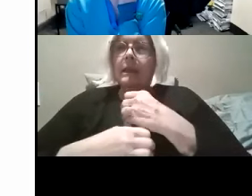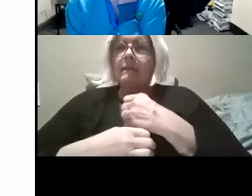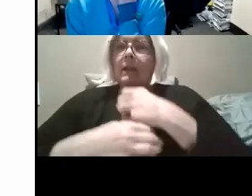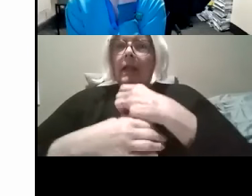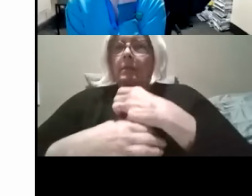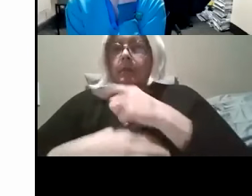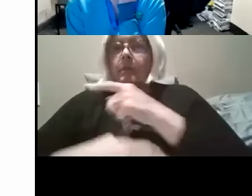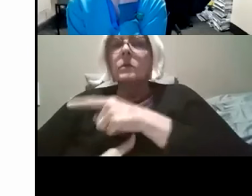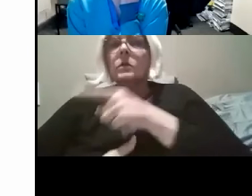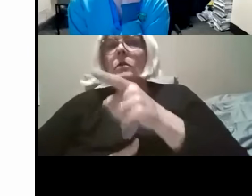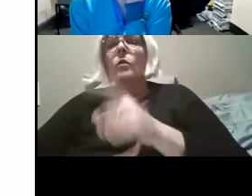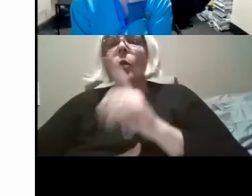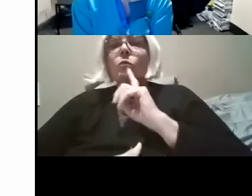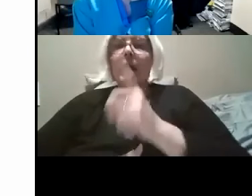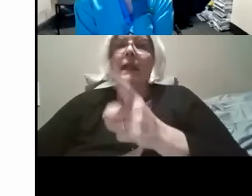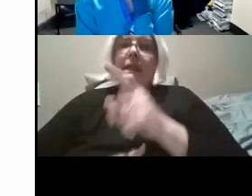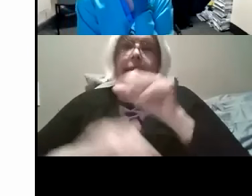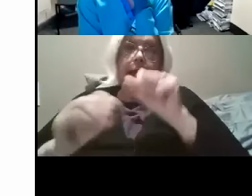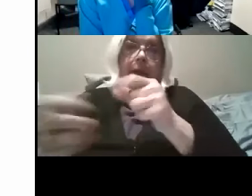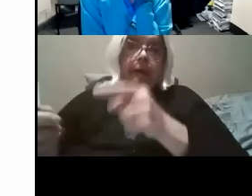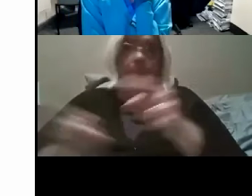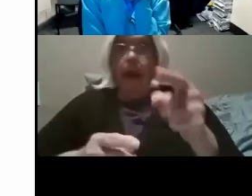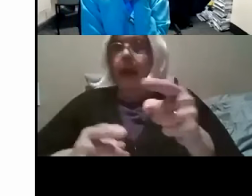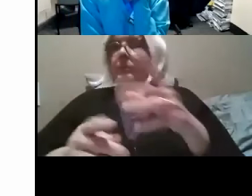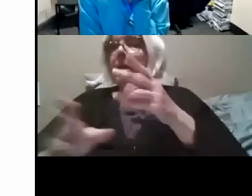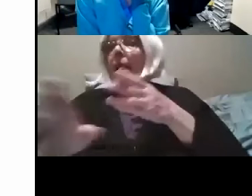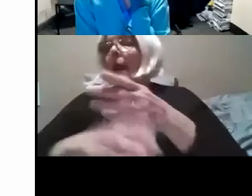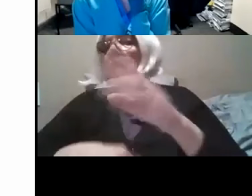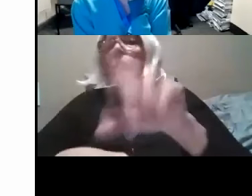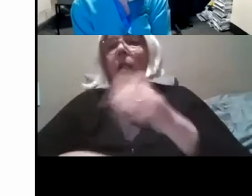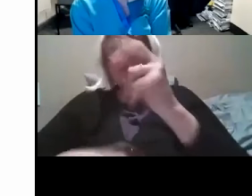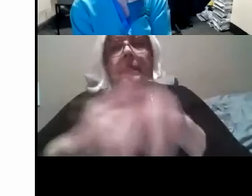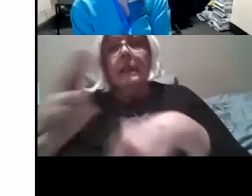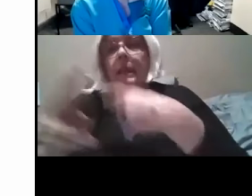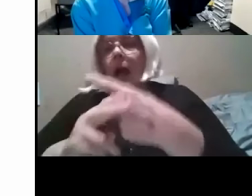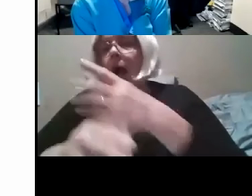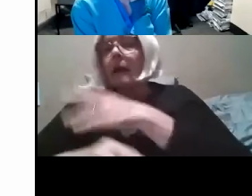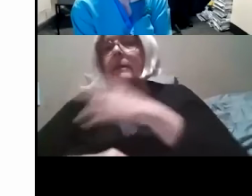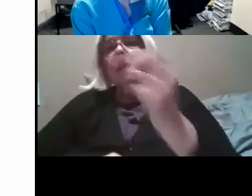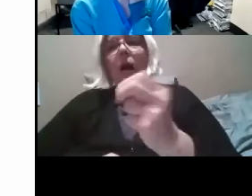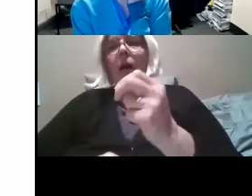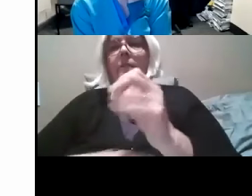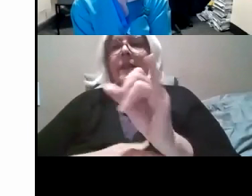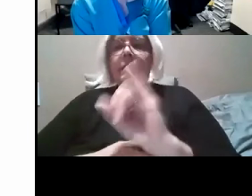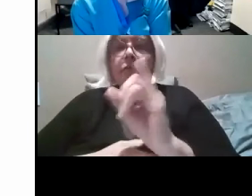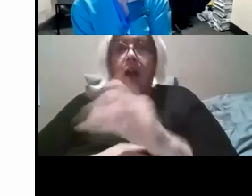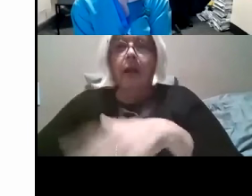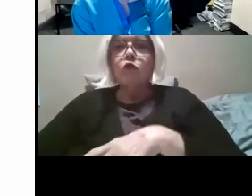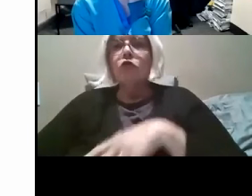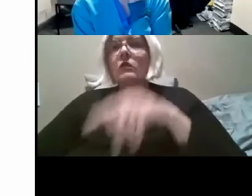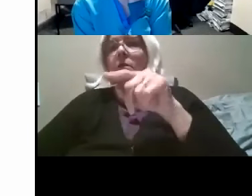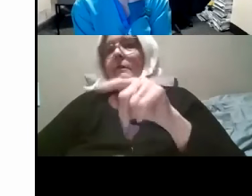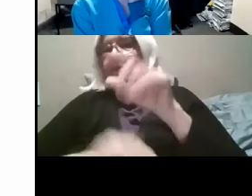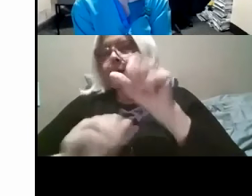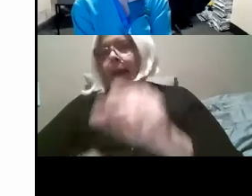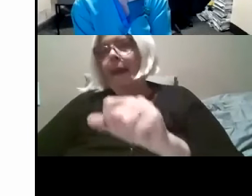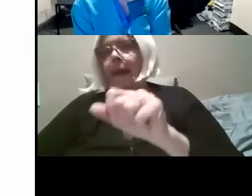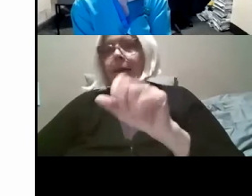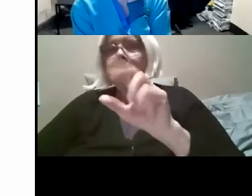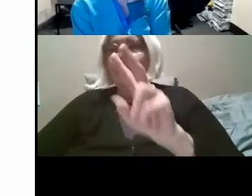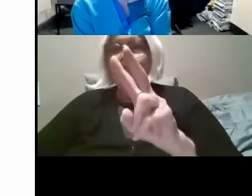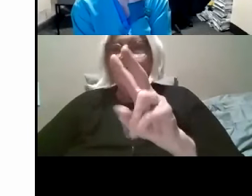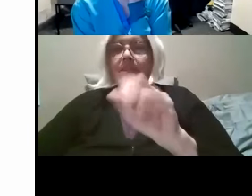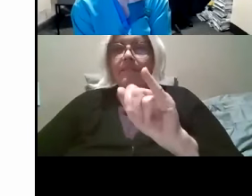bacterial infections, fungal infections, they can all cause myocarditis. So anything that can cause some inflammation in your body or in your